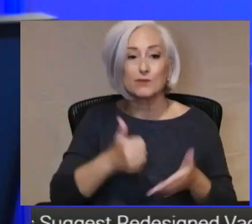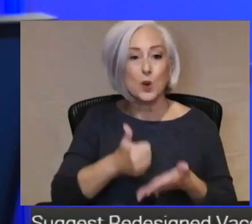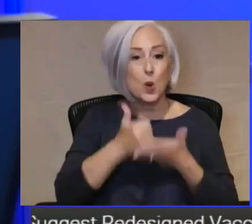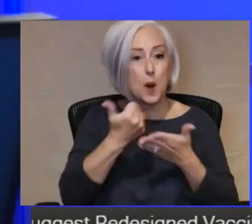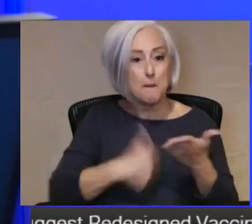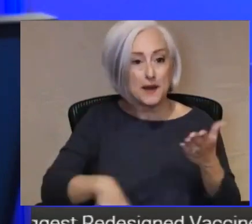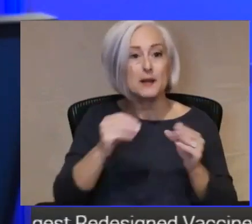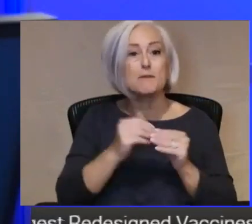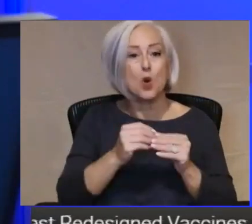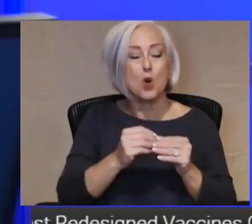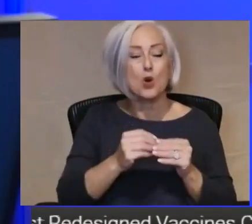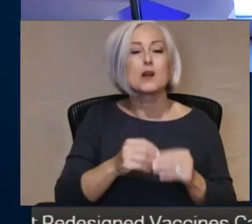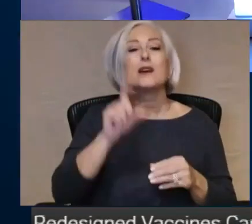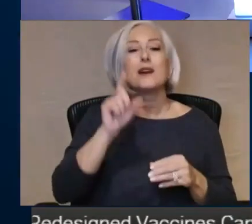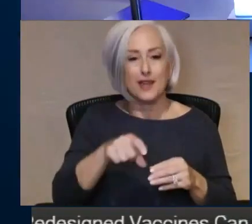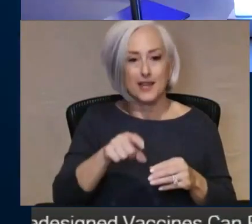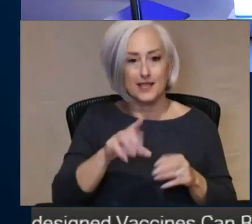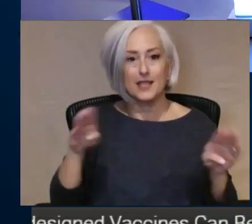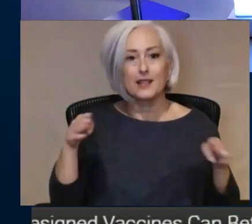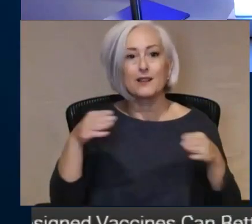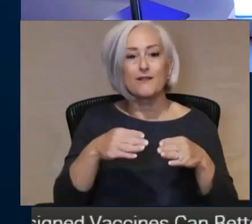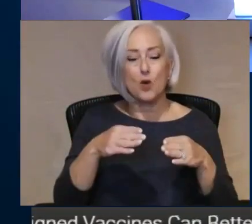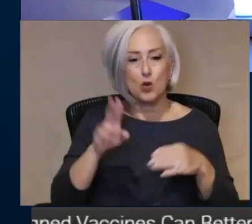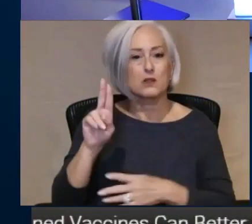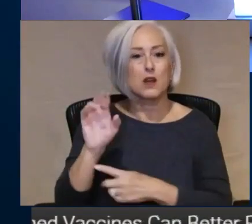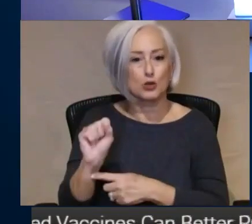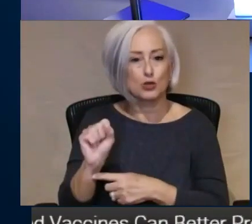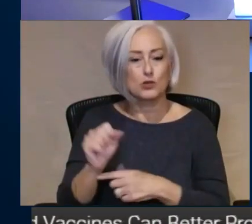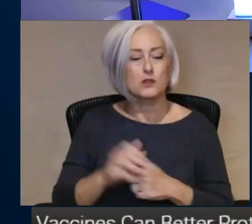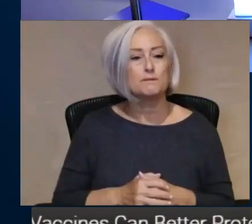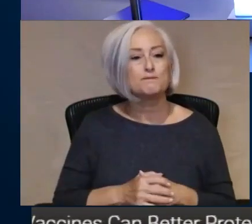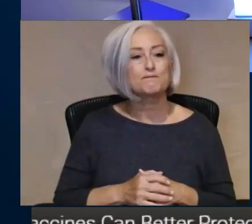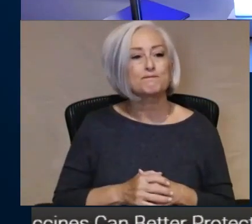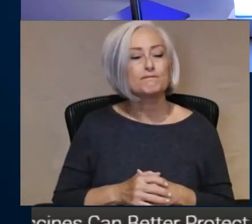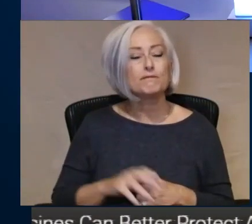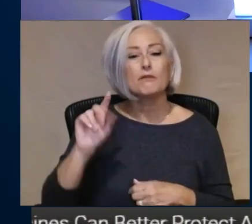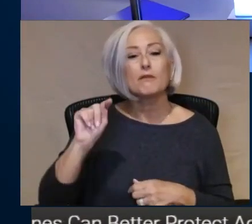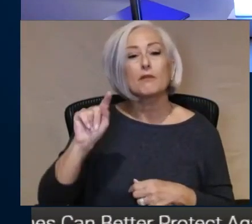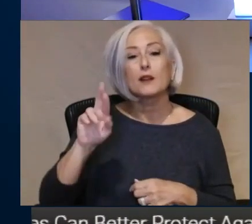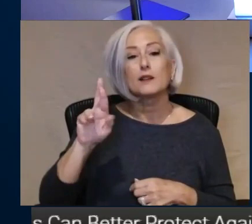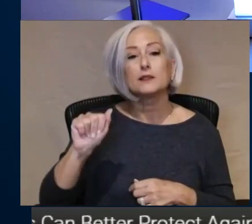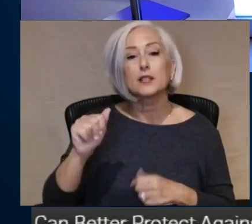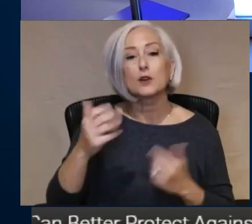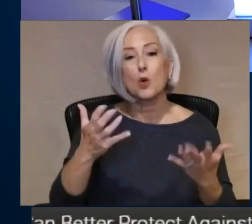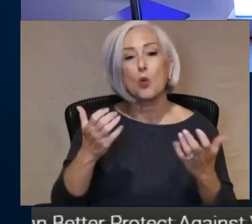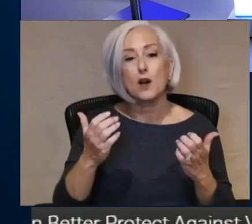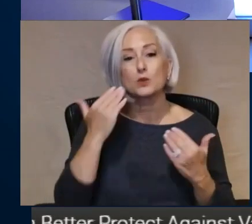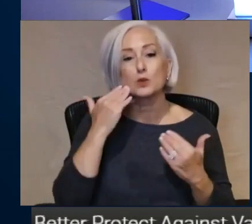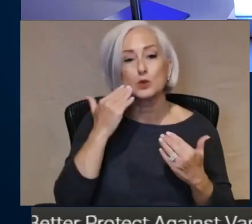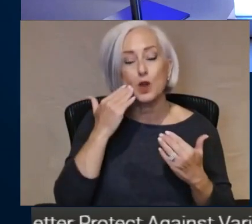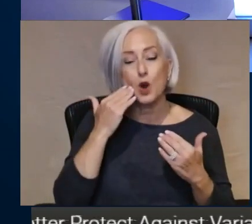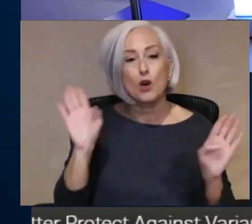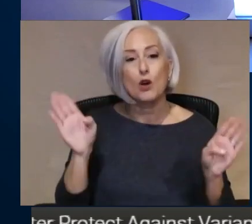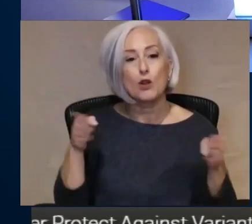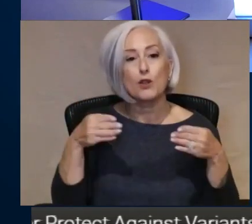focused ultrasound. Okay. Tara is asking, is the focused ultrasound painful?